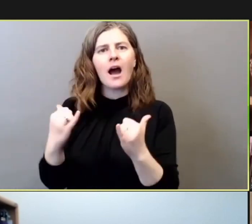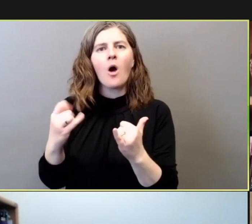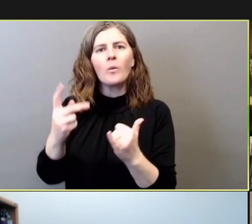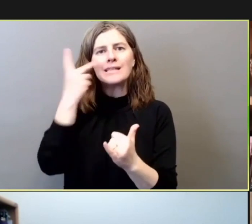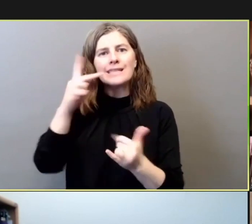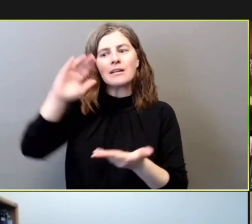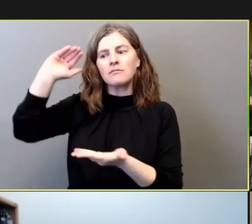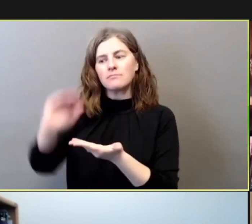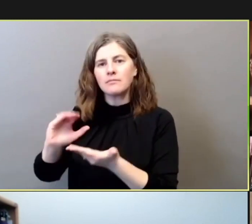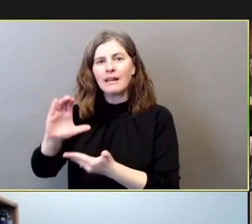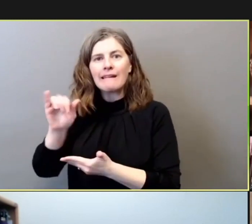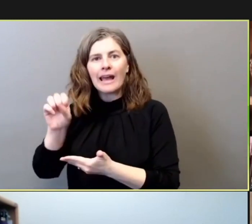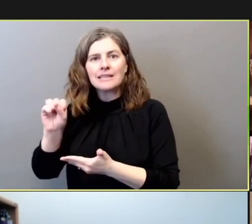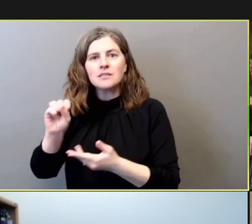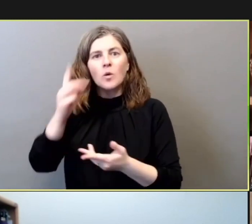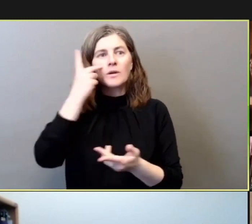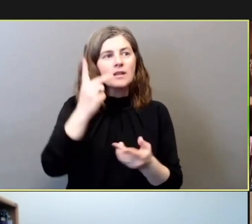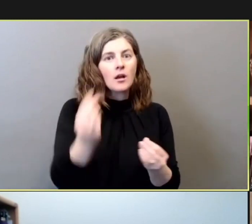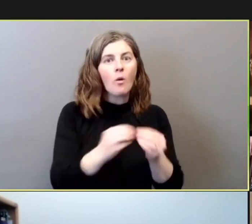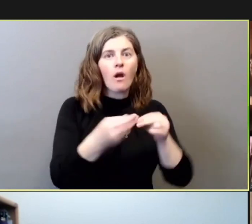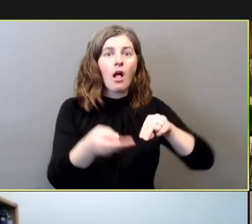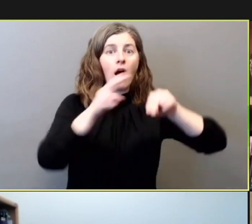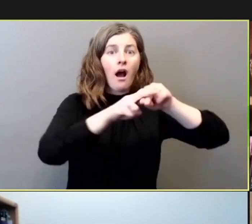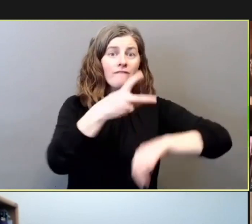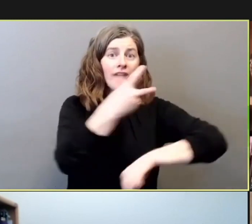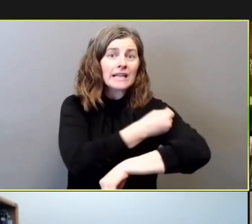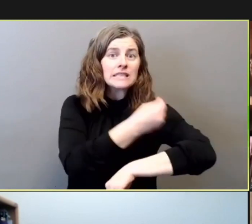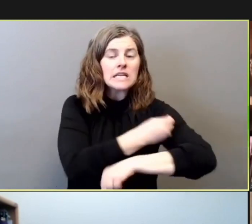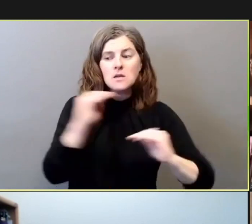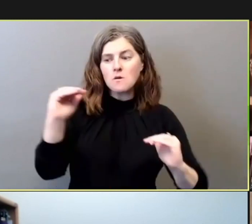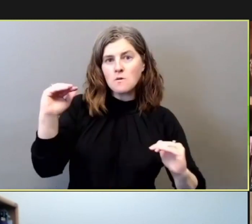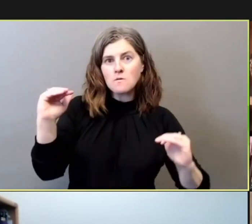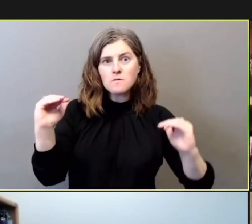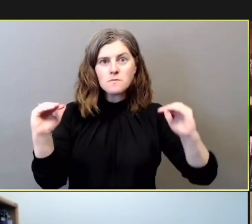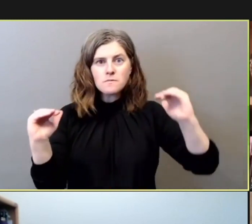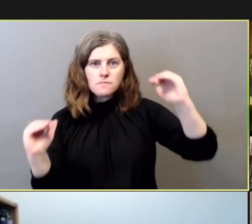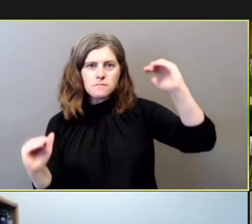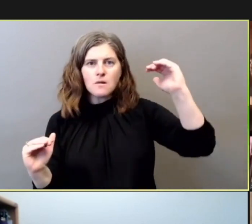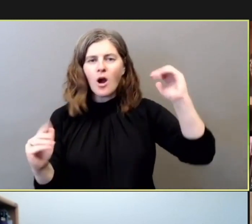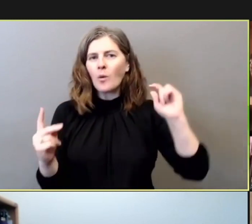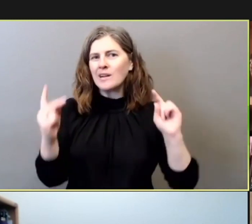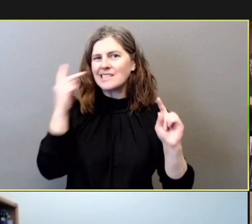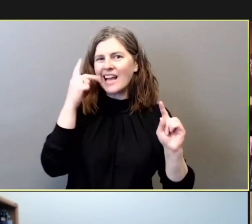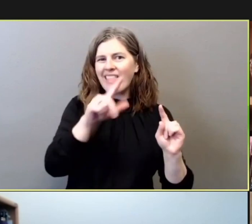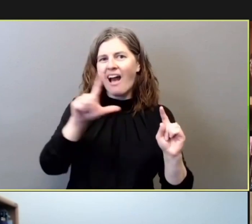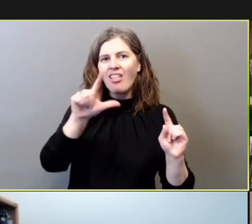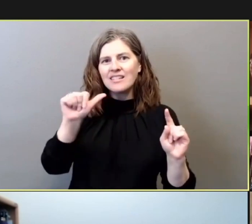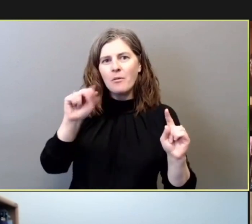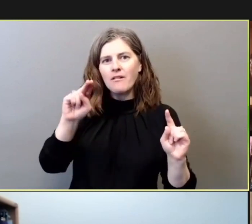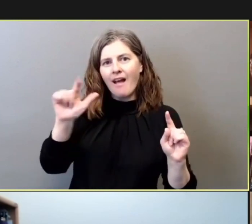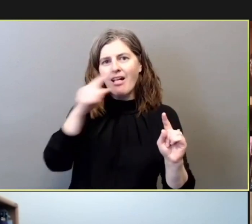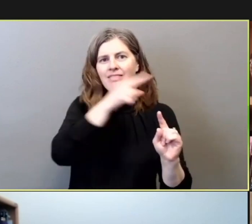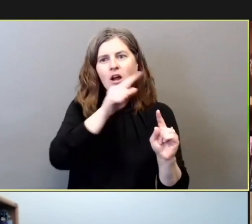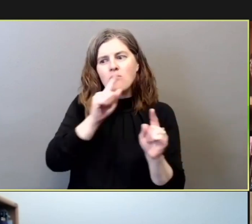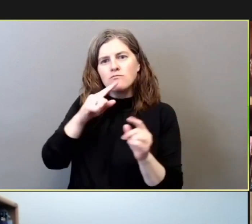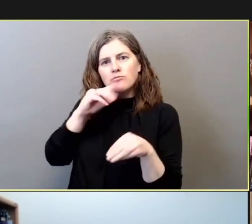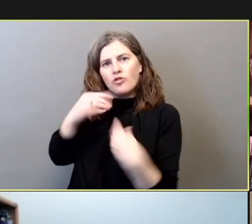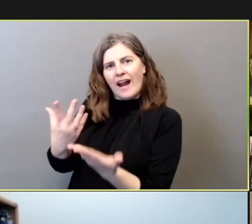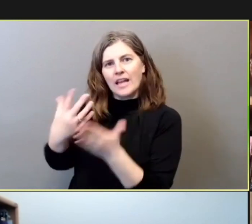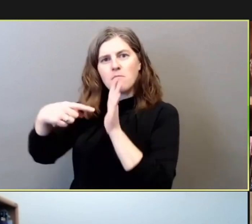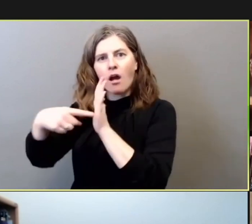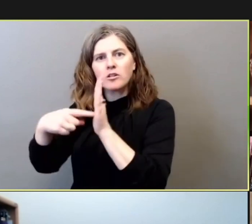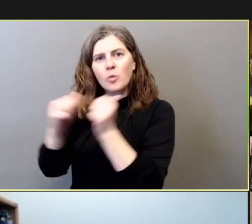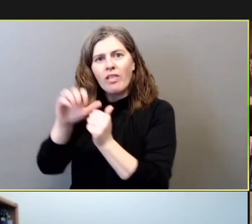counts now, bring to Los Alamos modelers by 50%, tremendously encouraging. There will